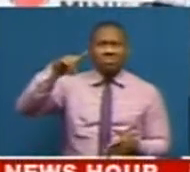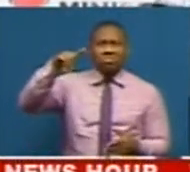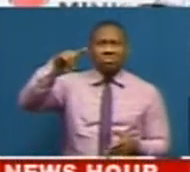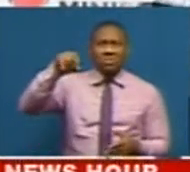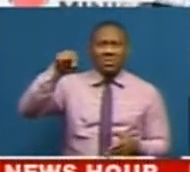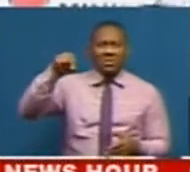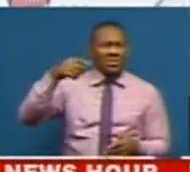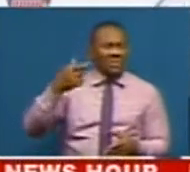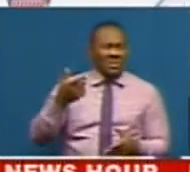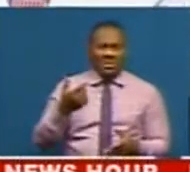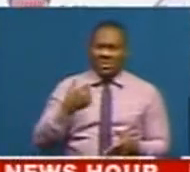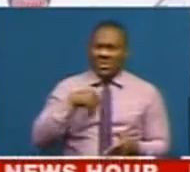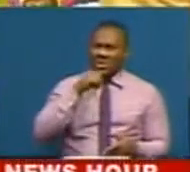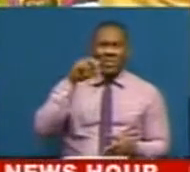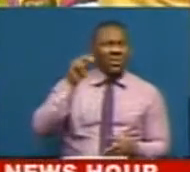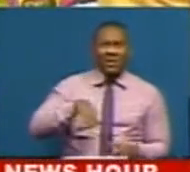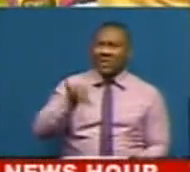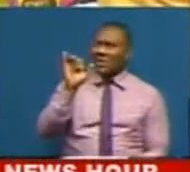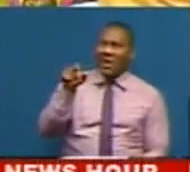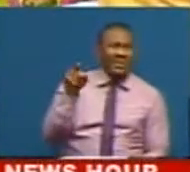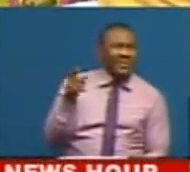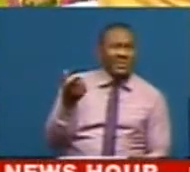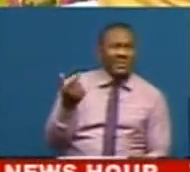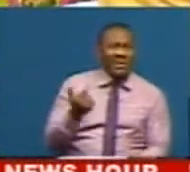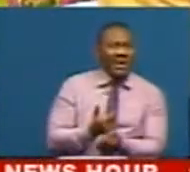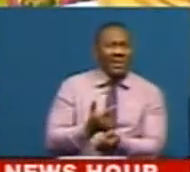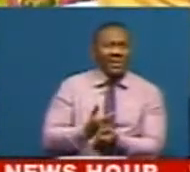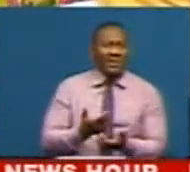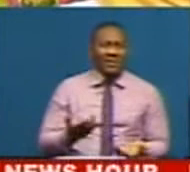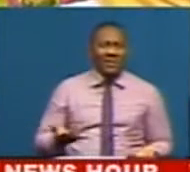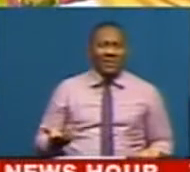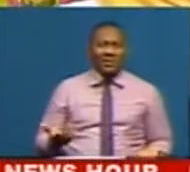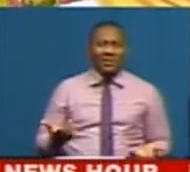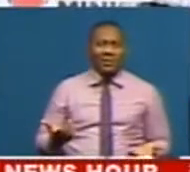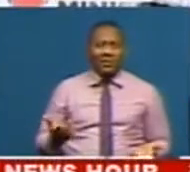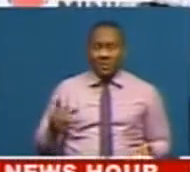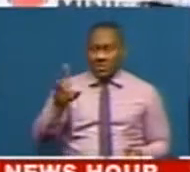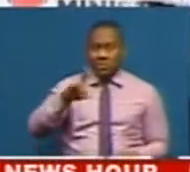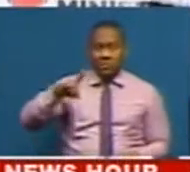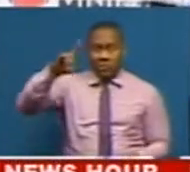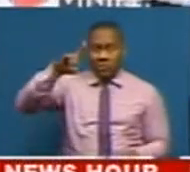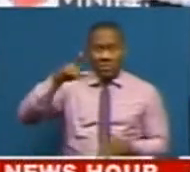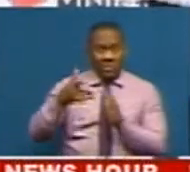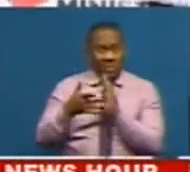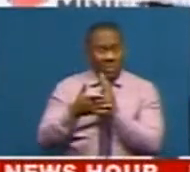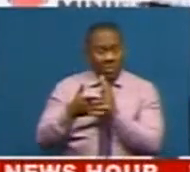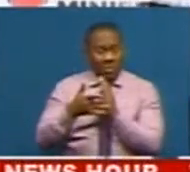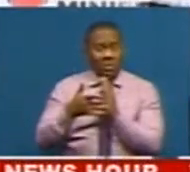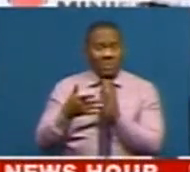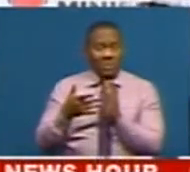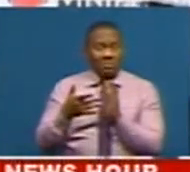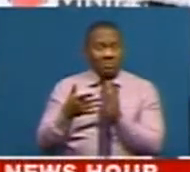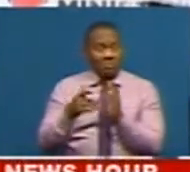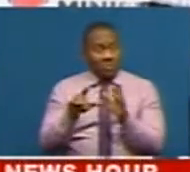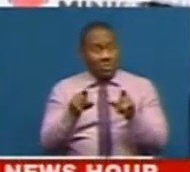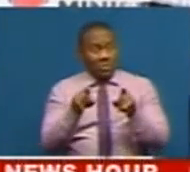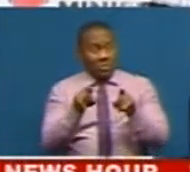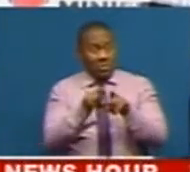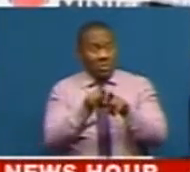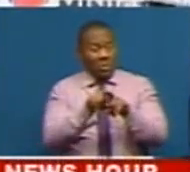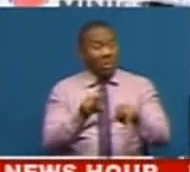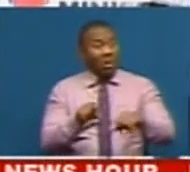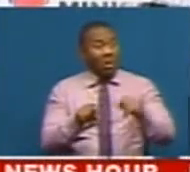to the primary healthcare policy in Ghana. The drone technology, like other